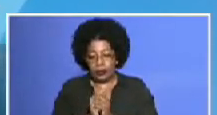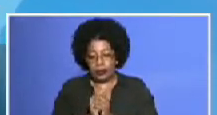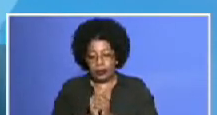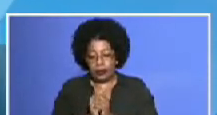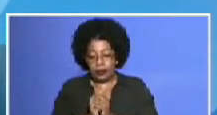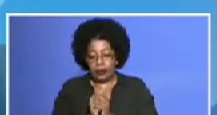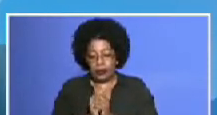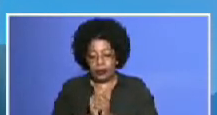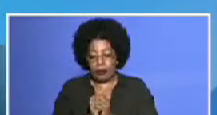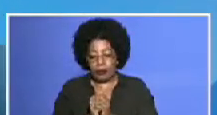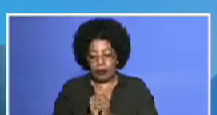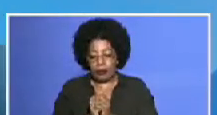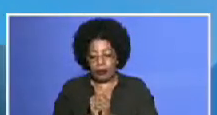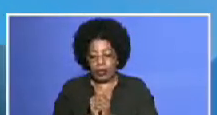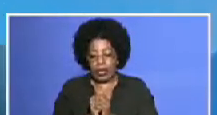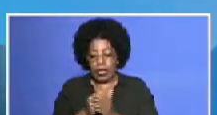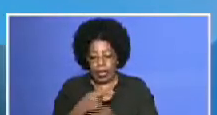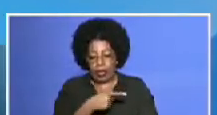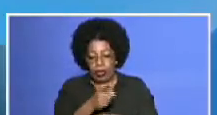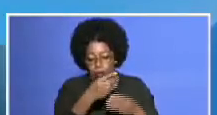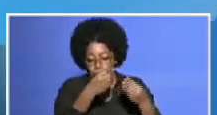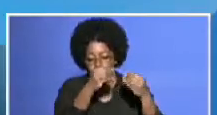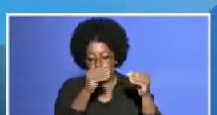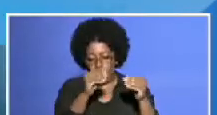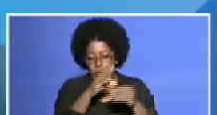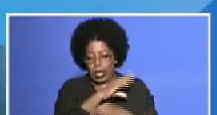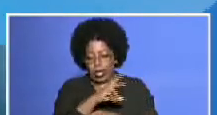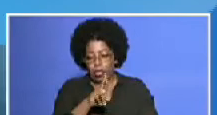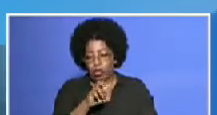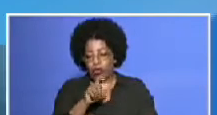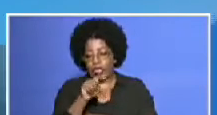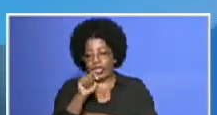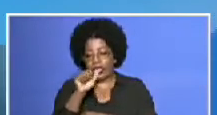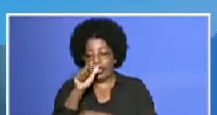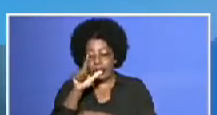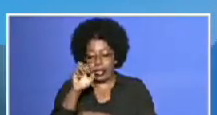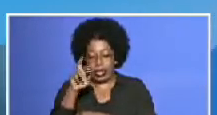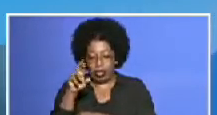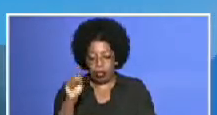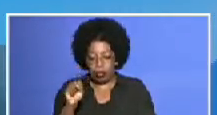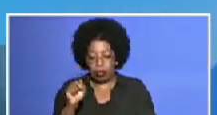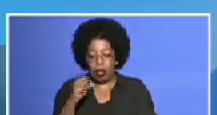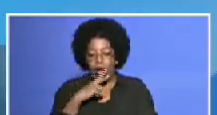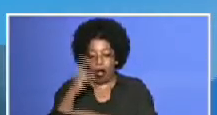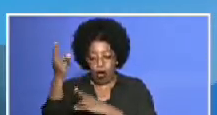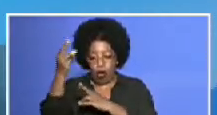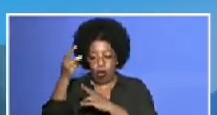indicates that the wholesalers and the retailers are in compliance with the eggs